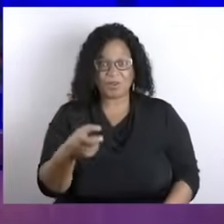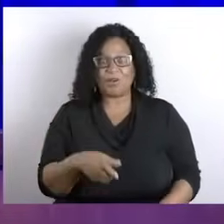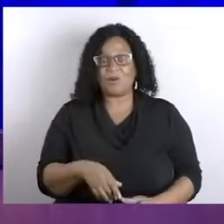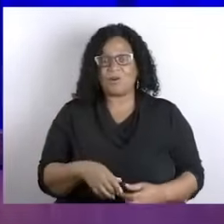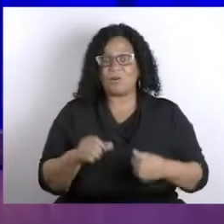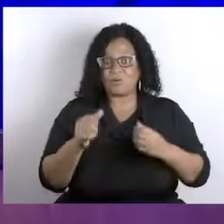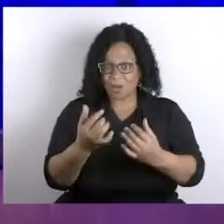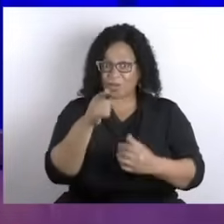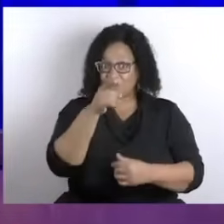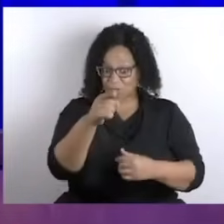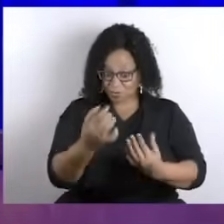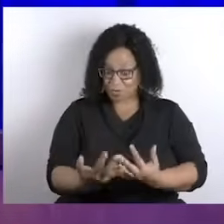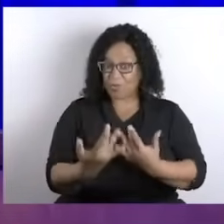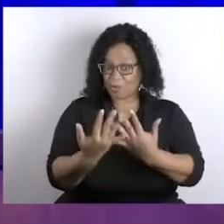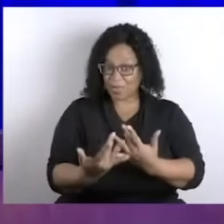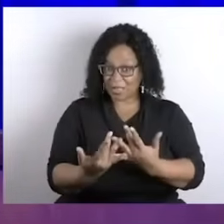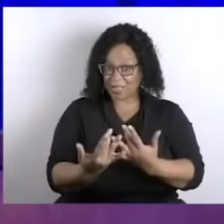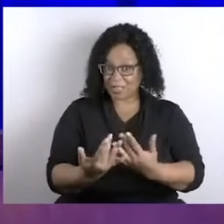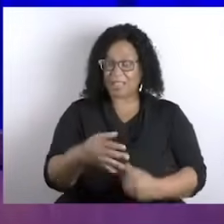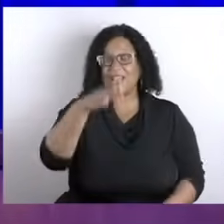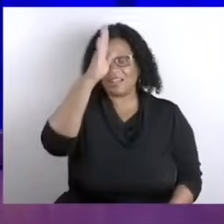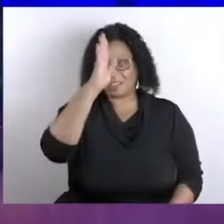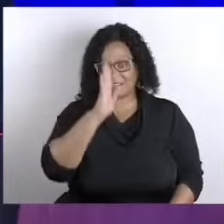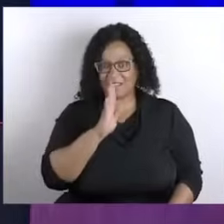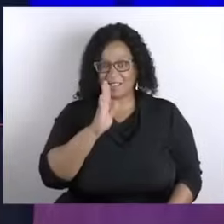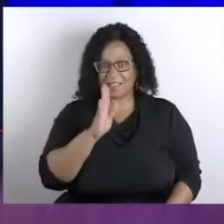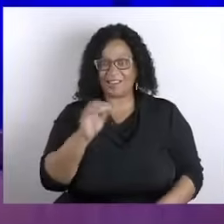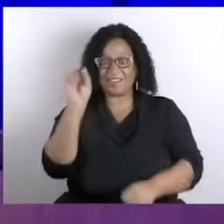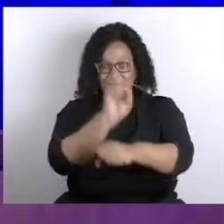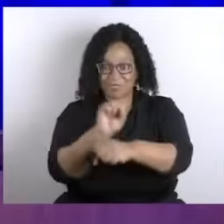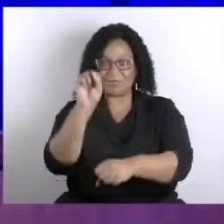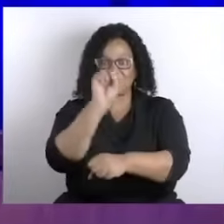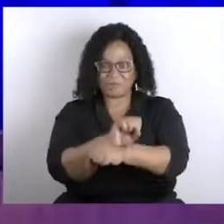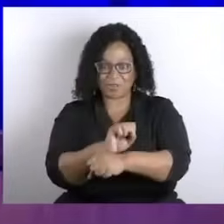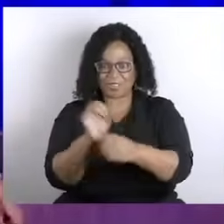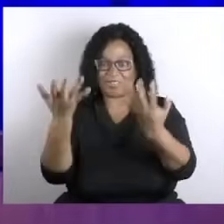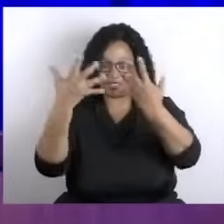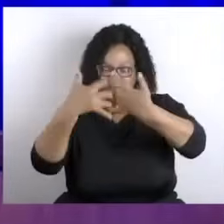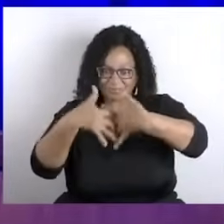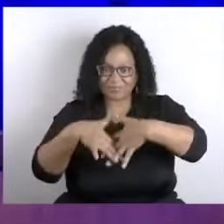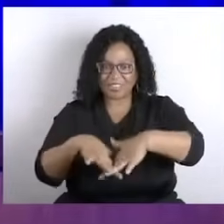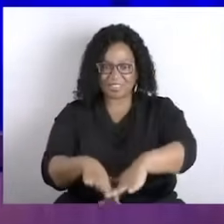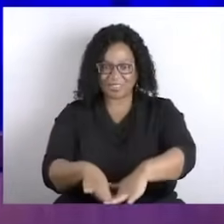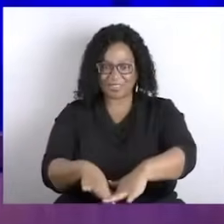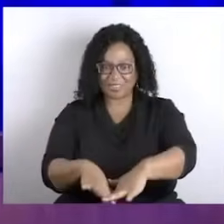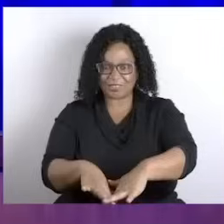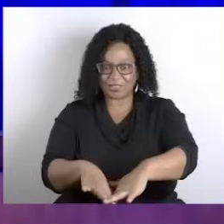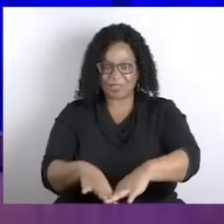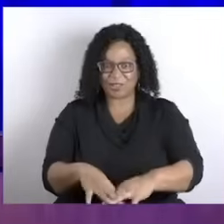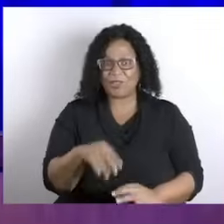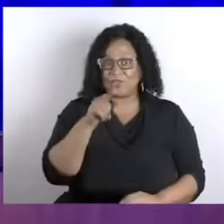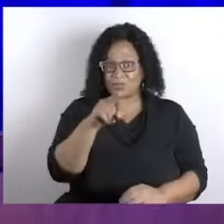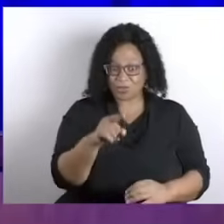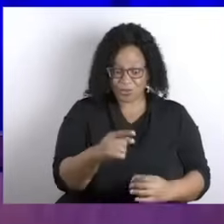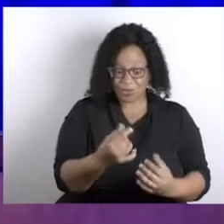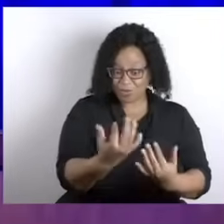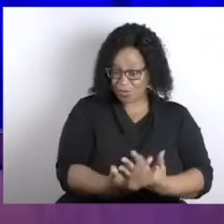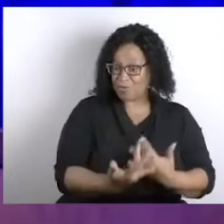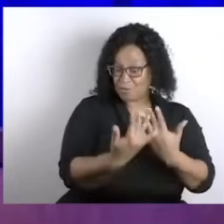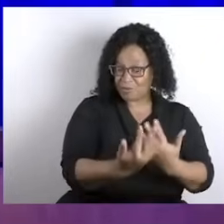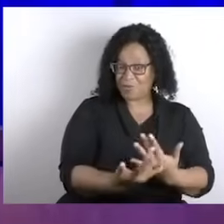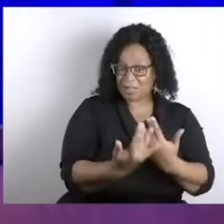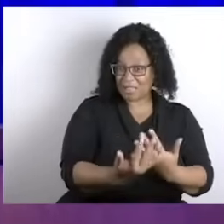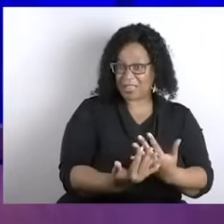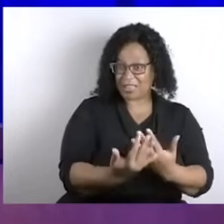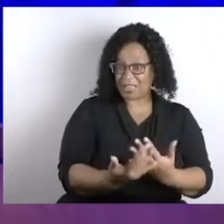waiting, God is weaving. Woo. I need somebody to understand you're sitting there waiting on God to do something, and God is already up